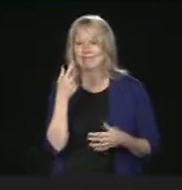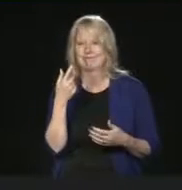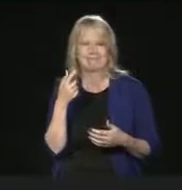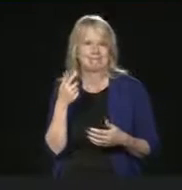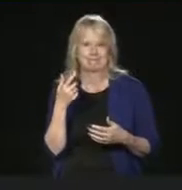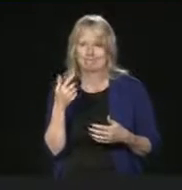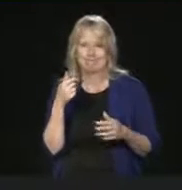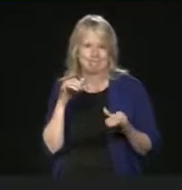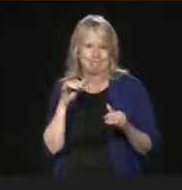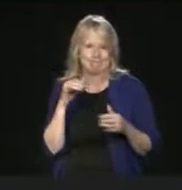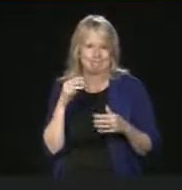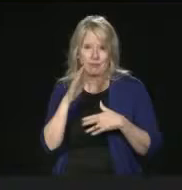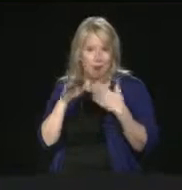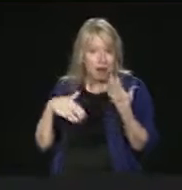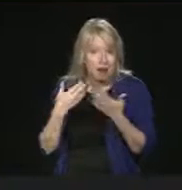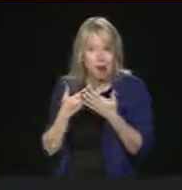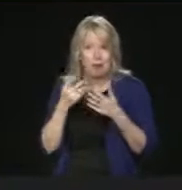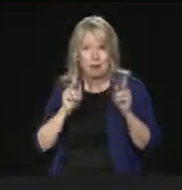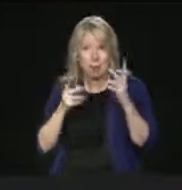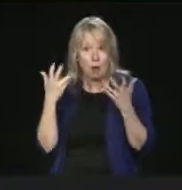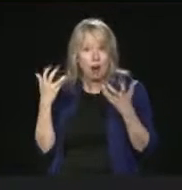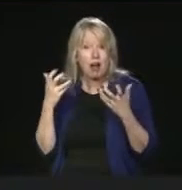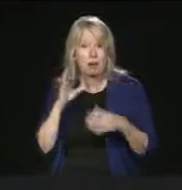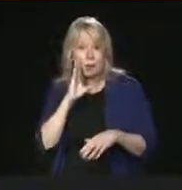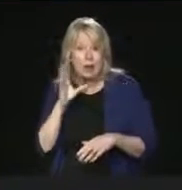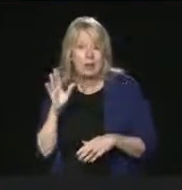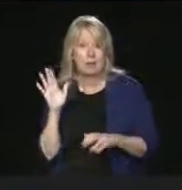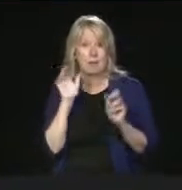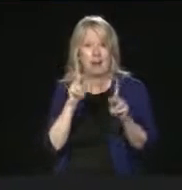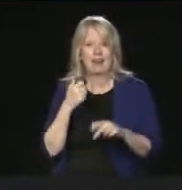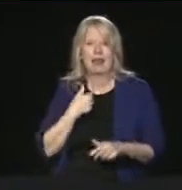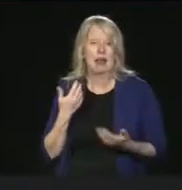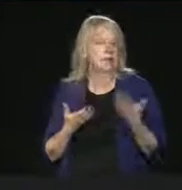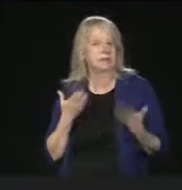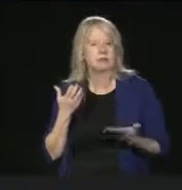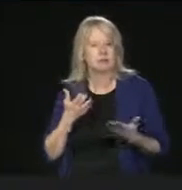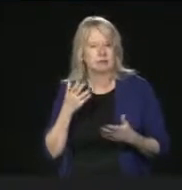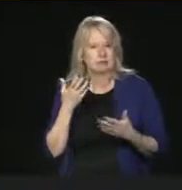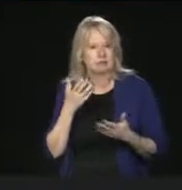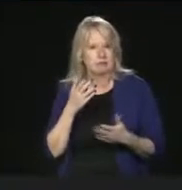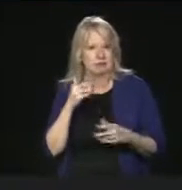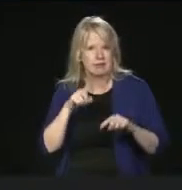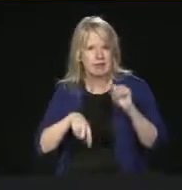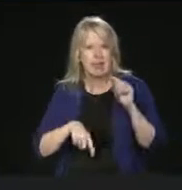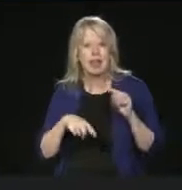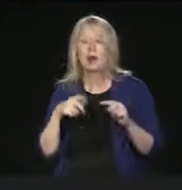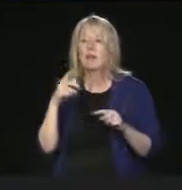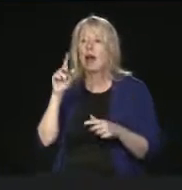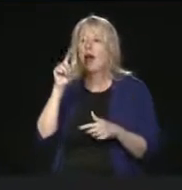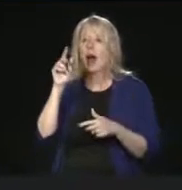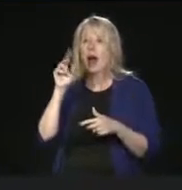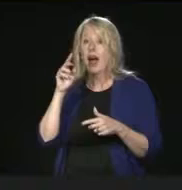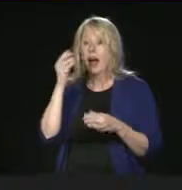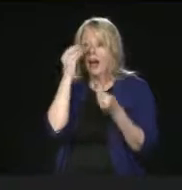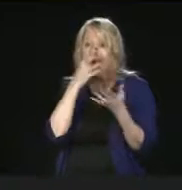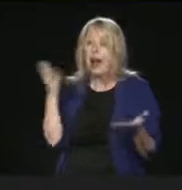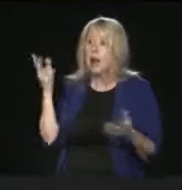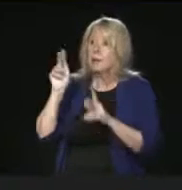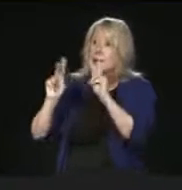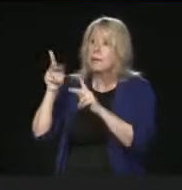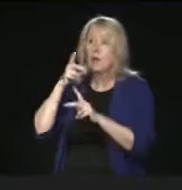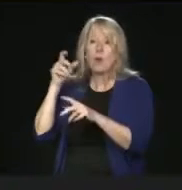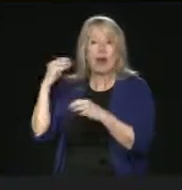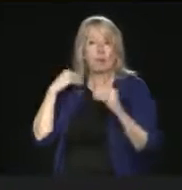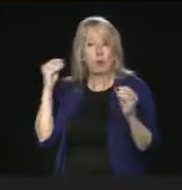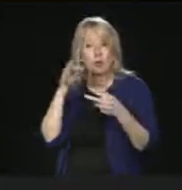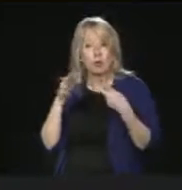everyone will not be able to or want to necessarily come back home. Now, if some people have to remain where they are,